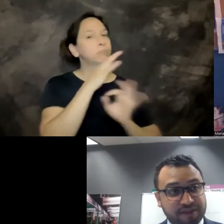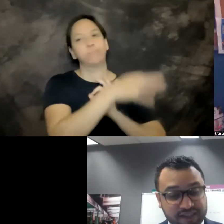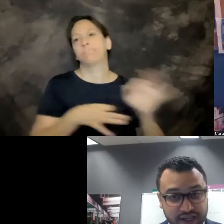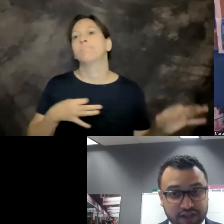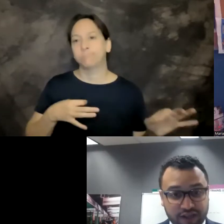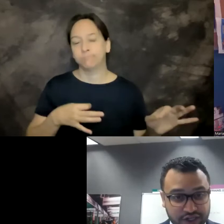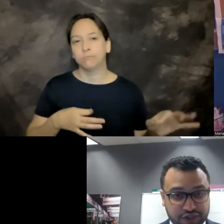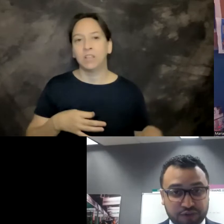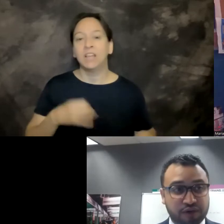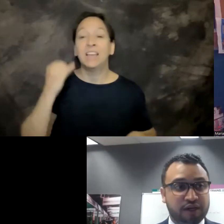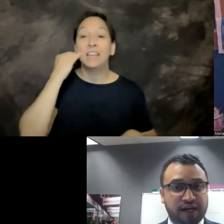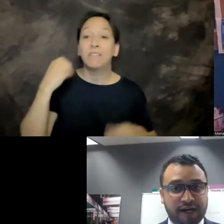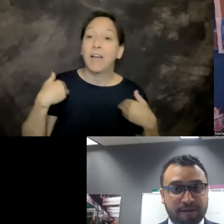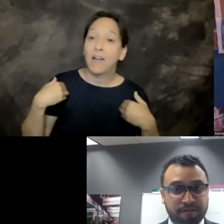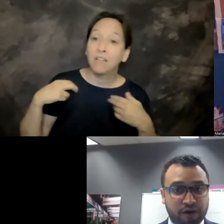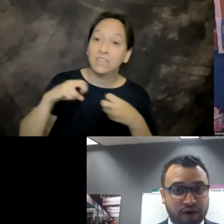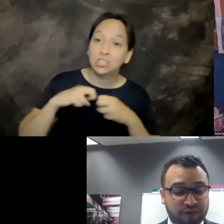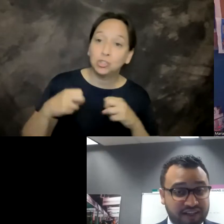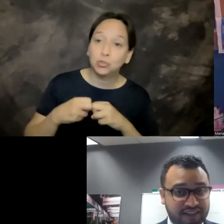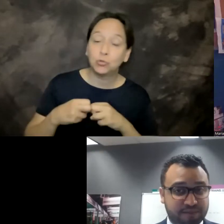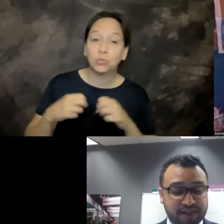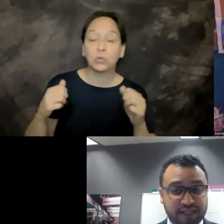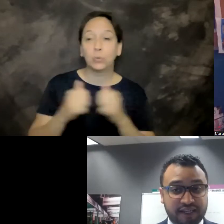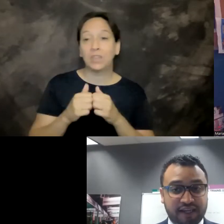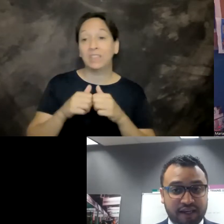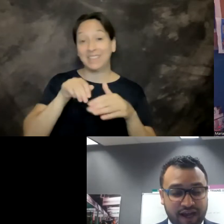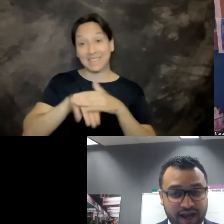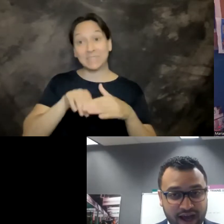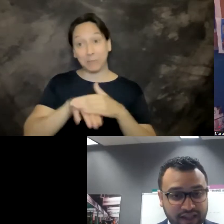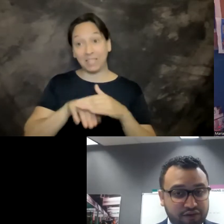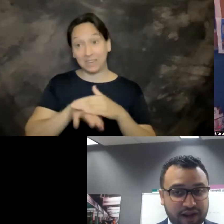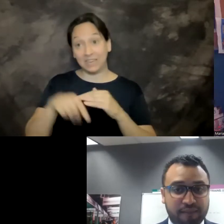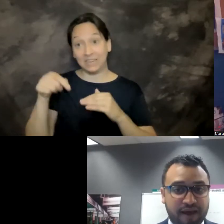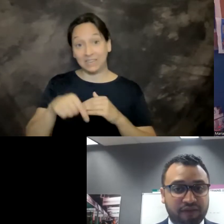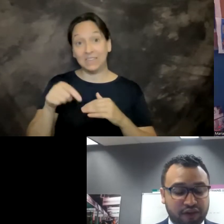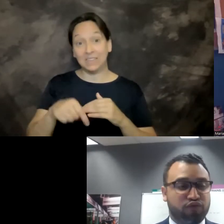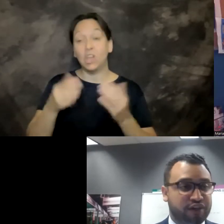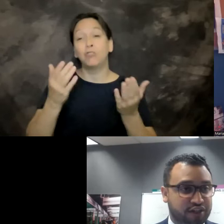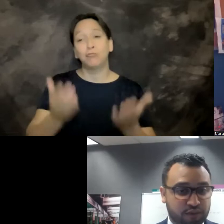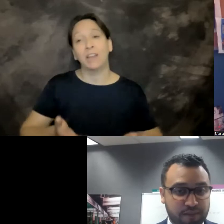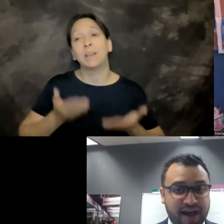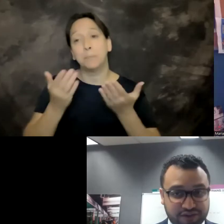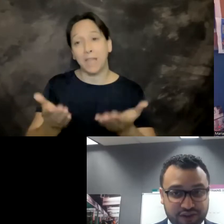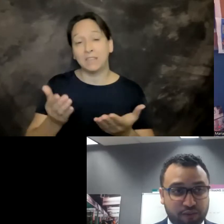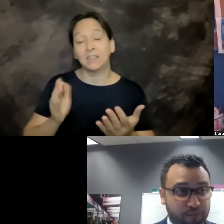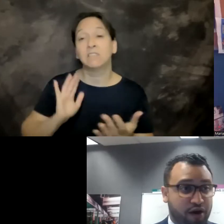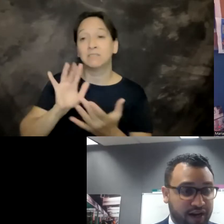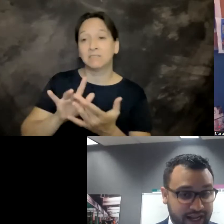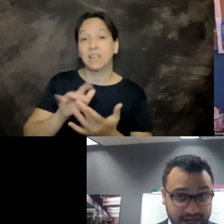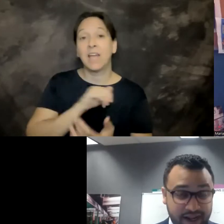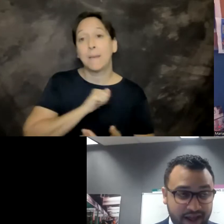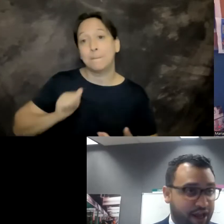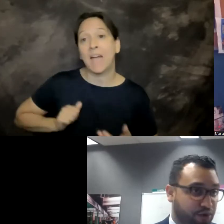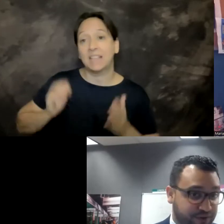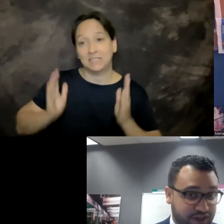is a particular issue with accessibility, highly recommend that you reach out to an ambassador that will be on